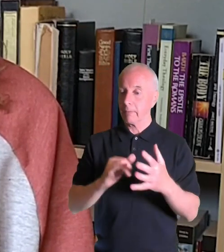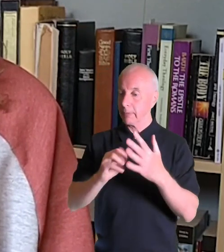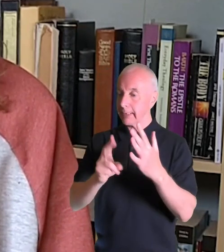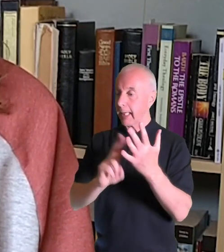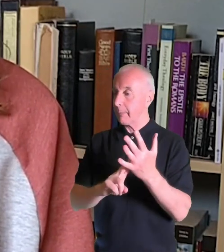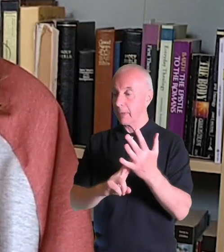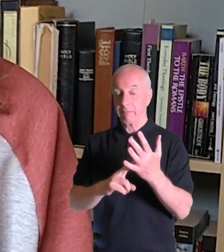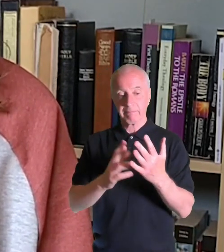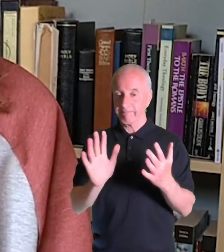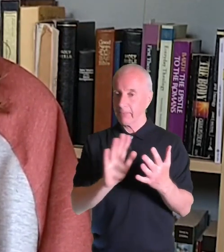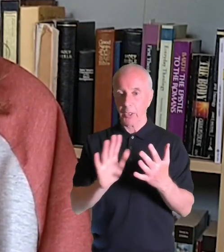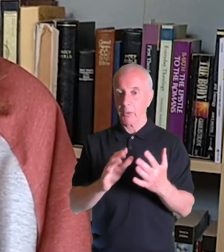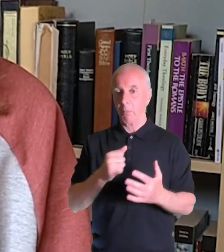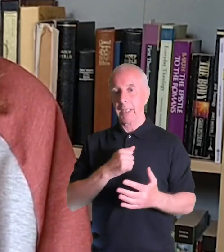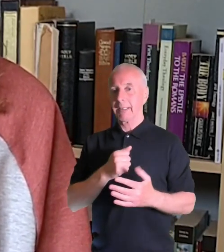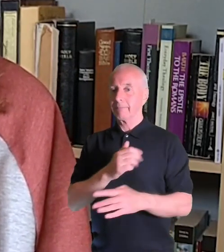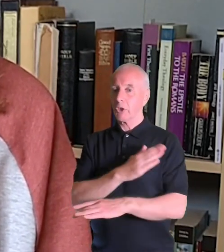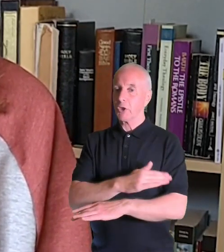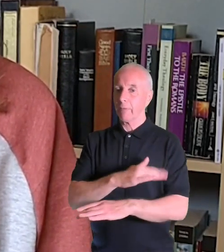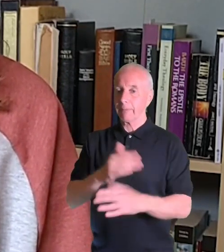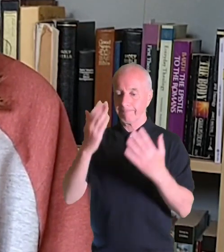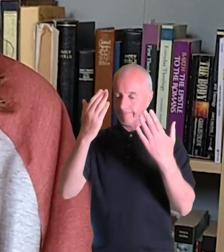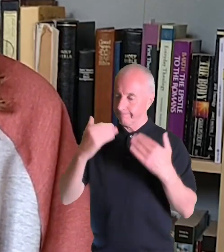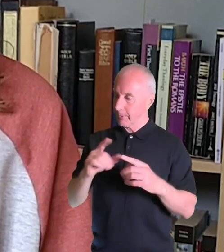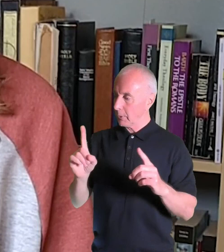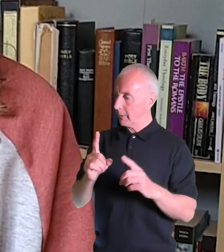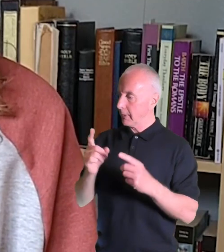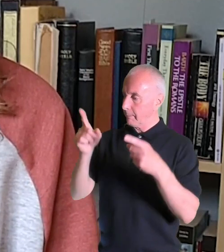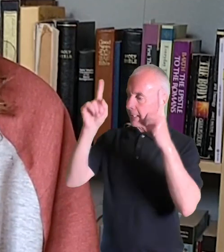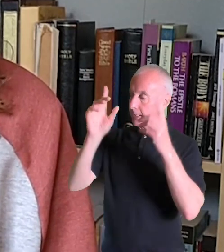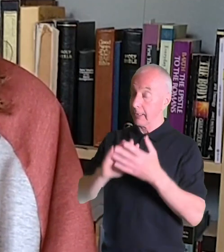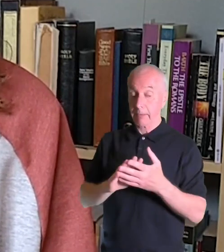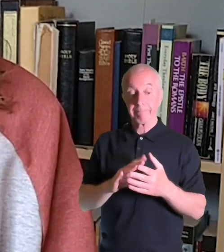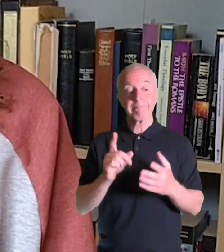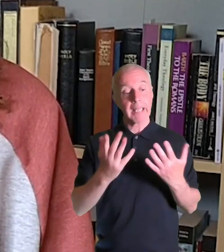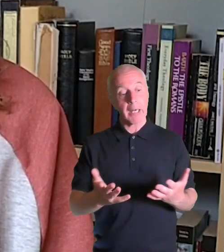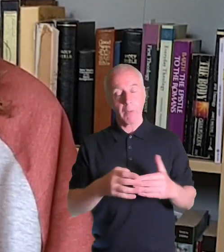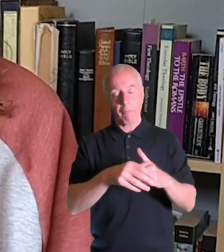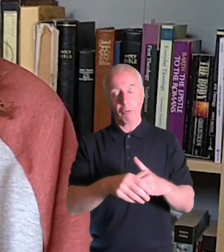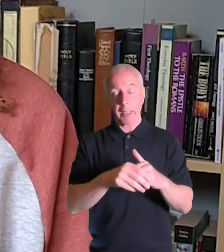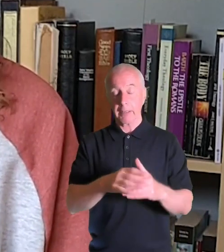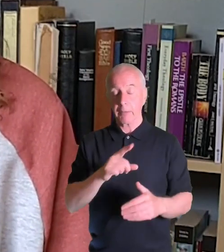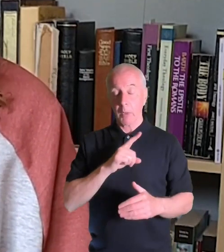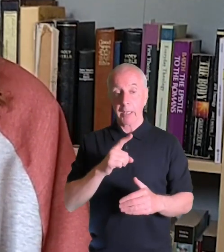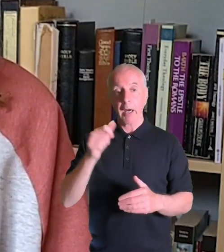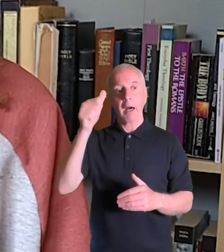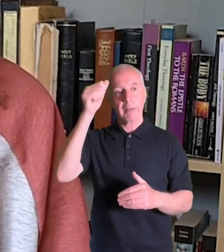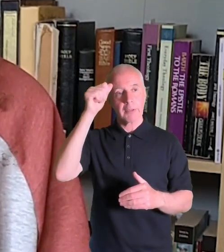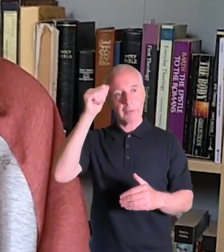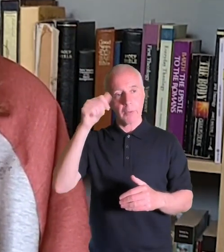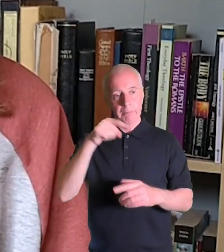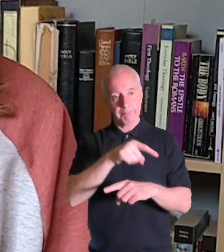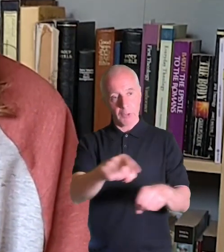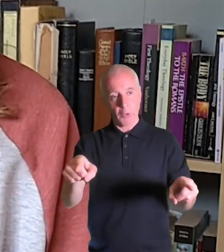longer, because the servant does not know what the master is doing. But I have called you friends, because I have made known to you everything that I have heard